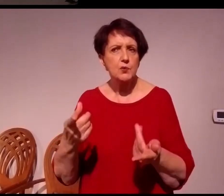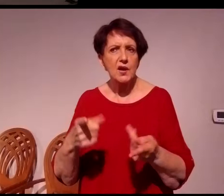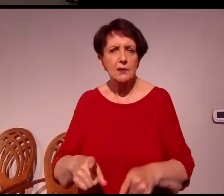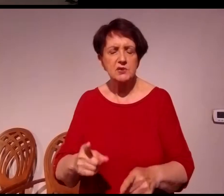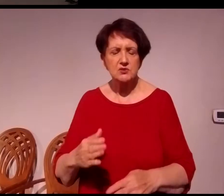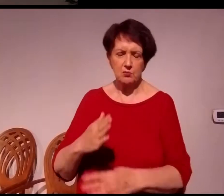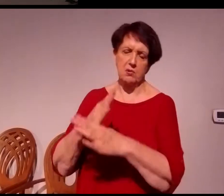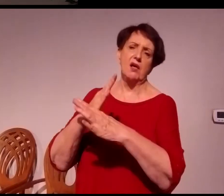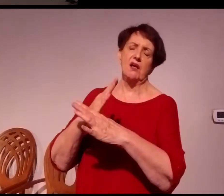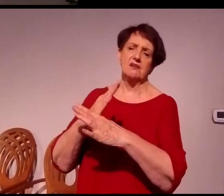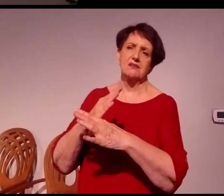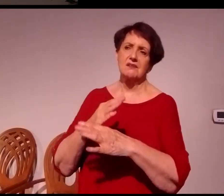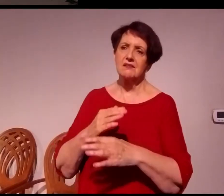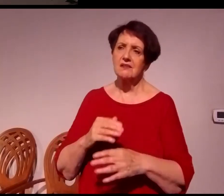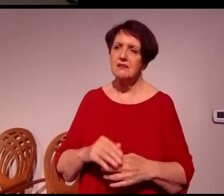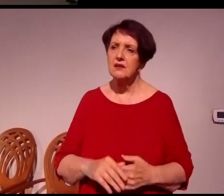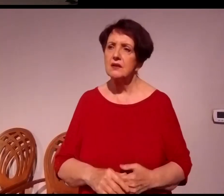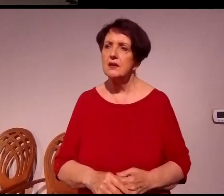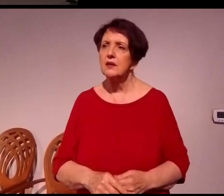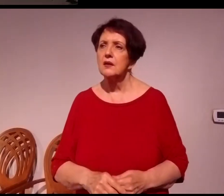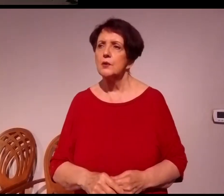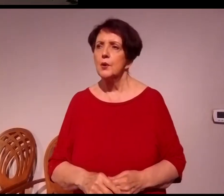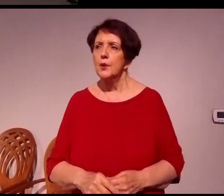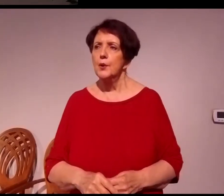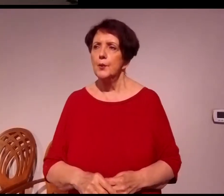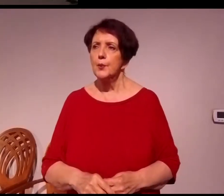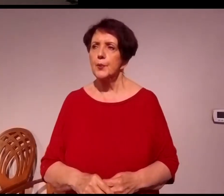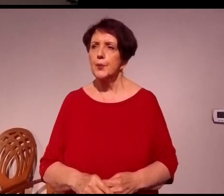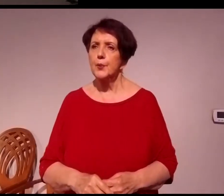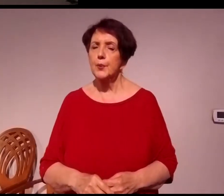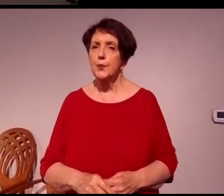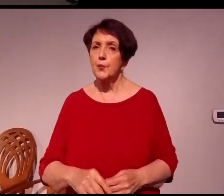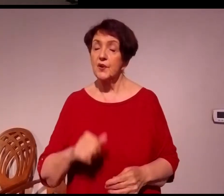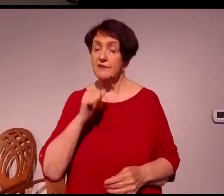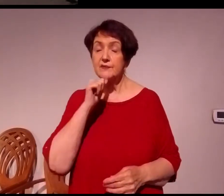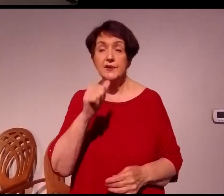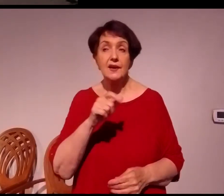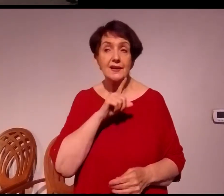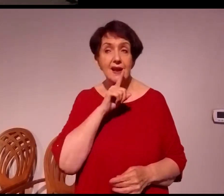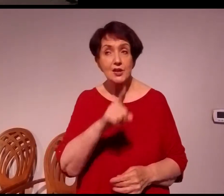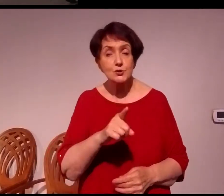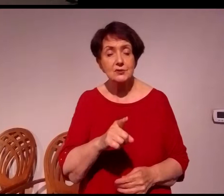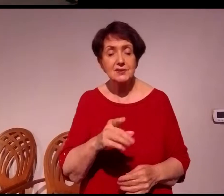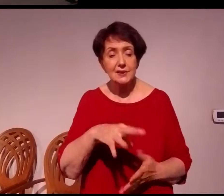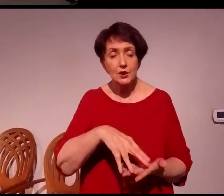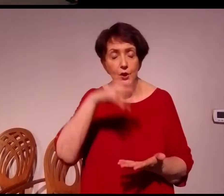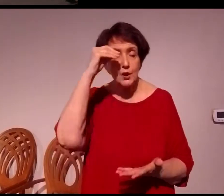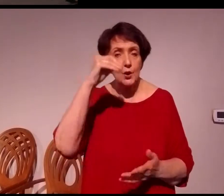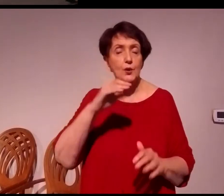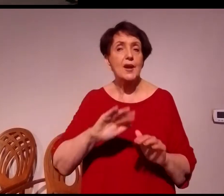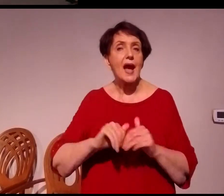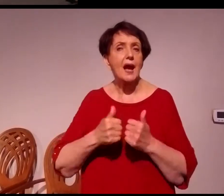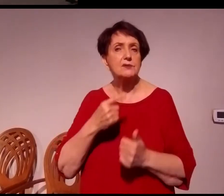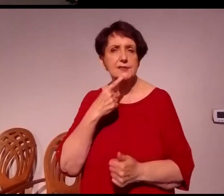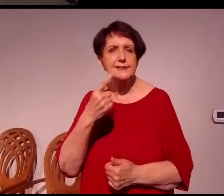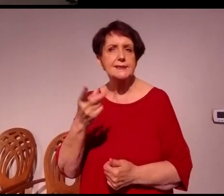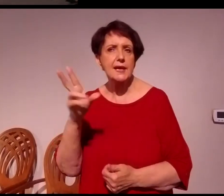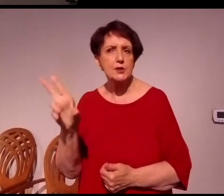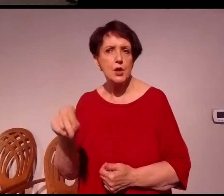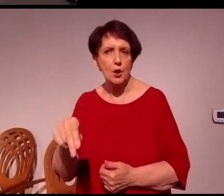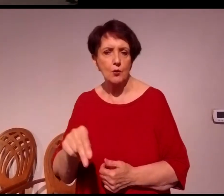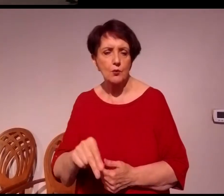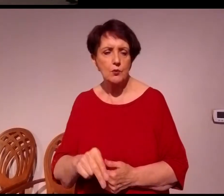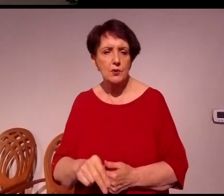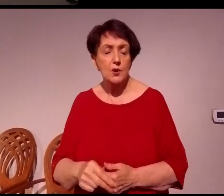children. And we have not actually learned how to say no. Actually, we were punished for